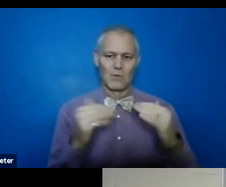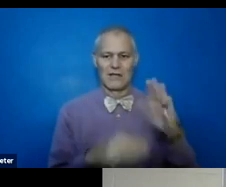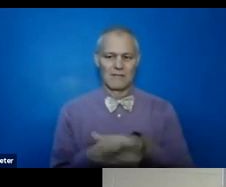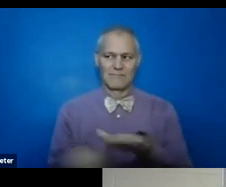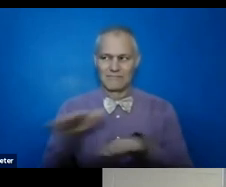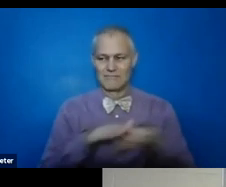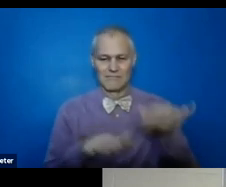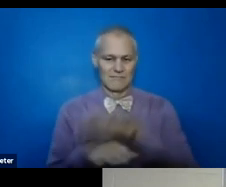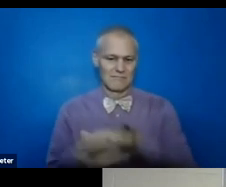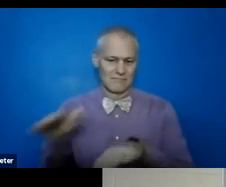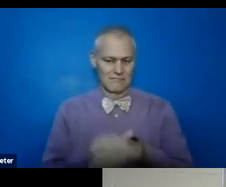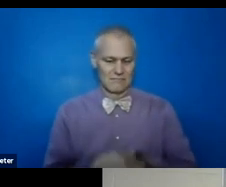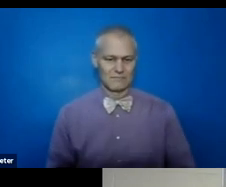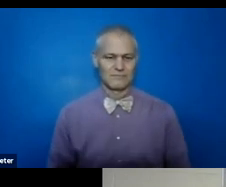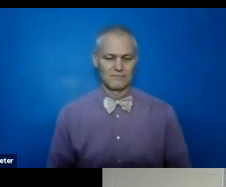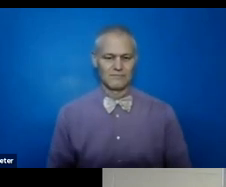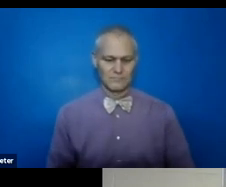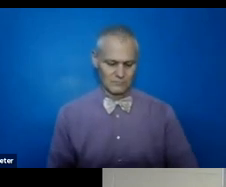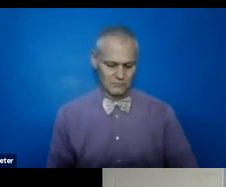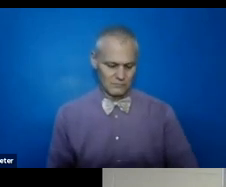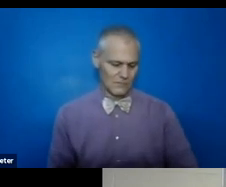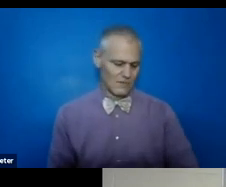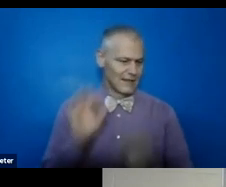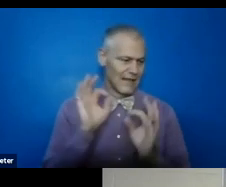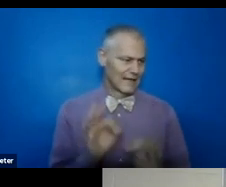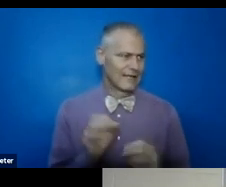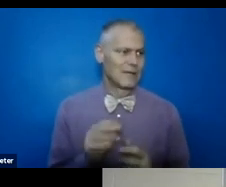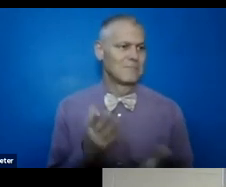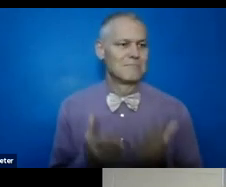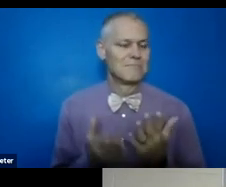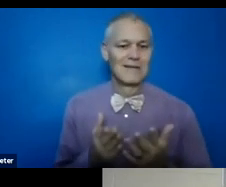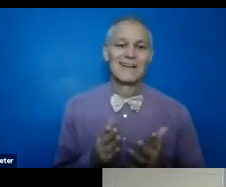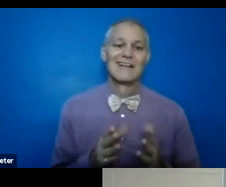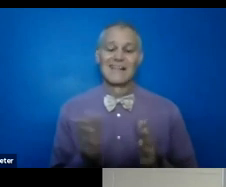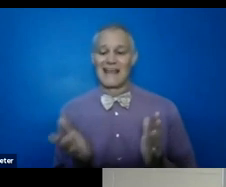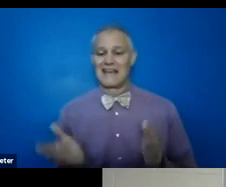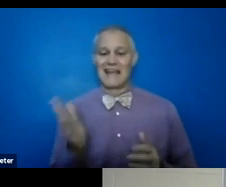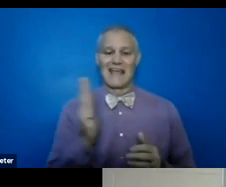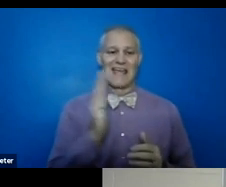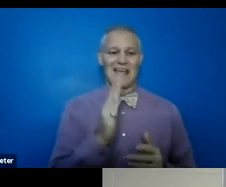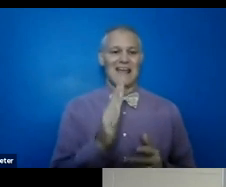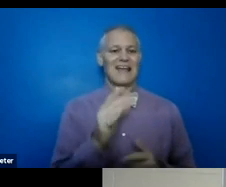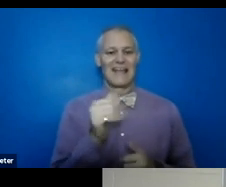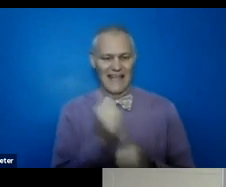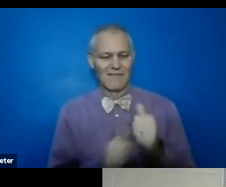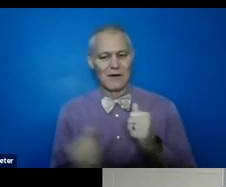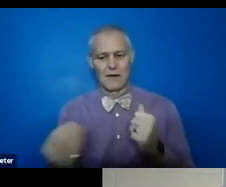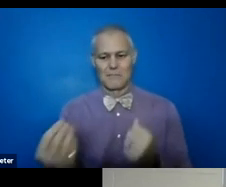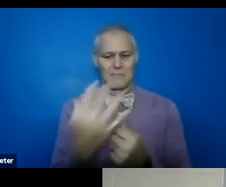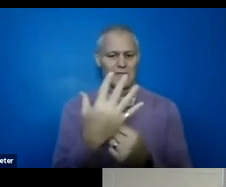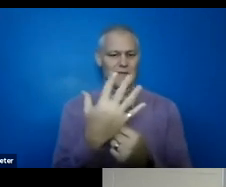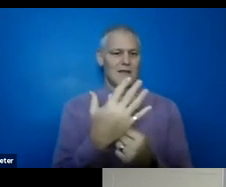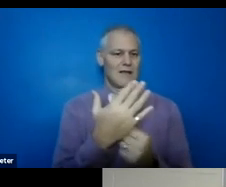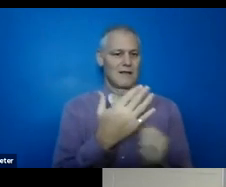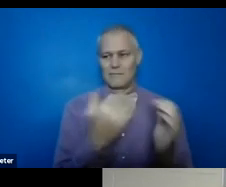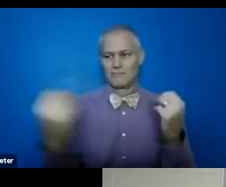um, the ideal would be that as you walk through the day, every single possible influence is all pointing in the